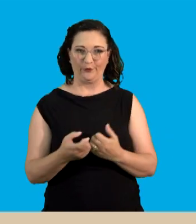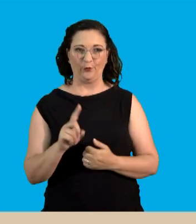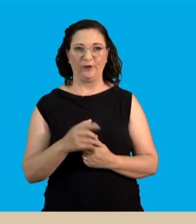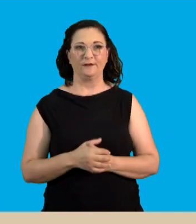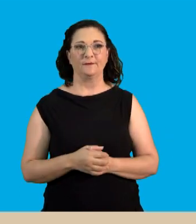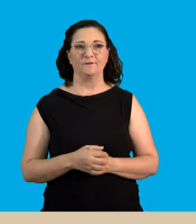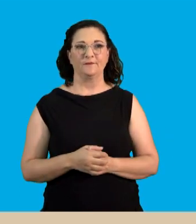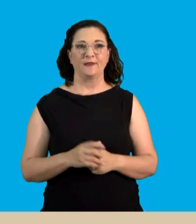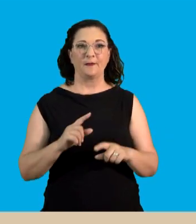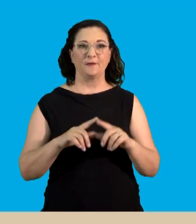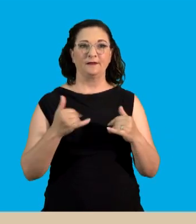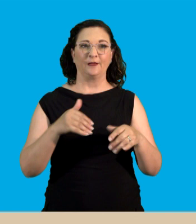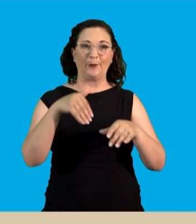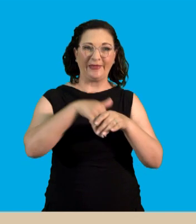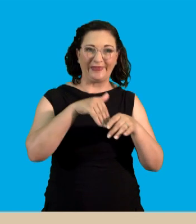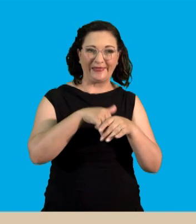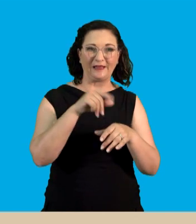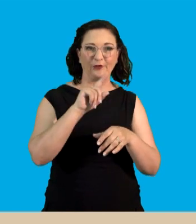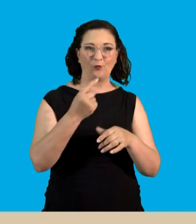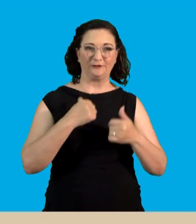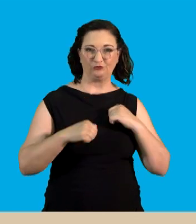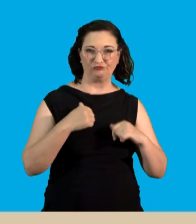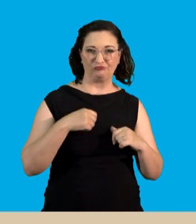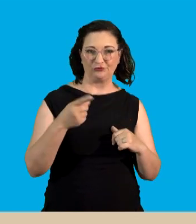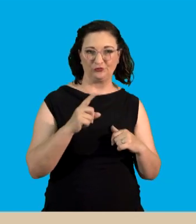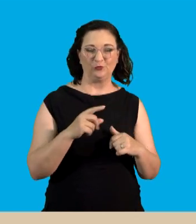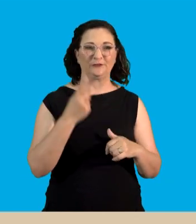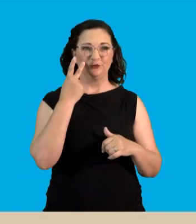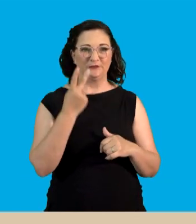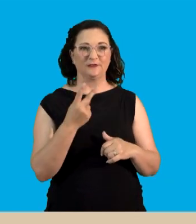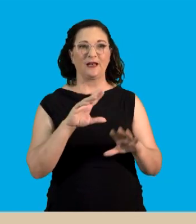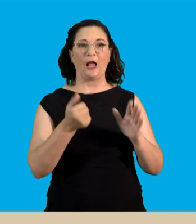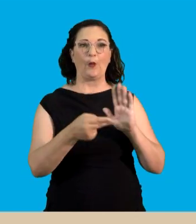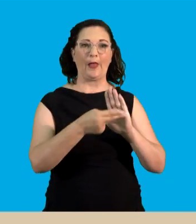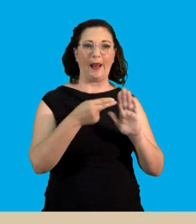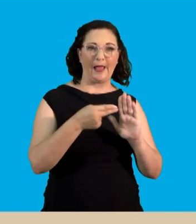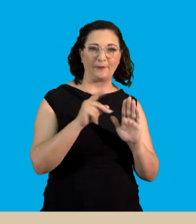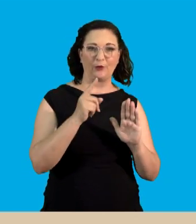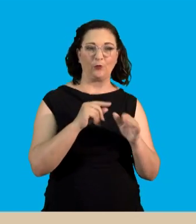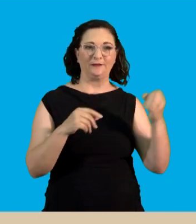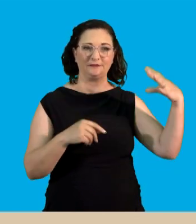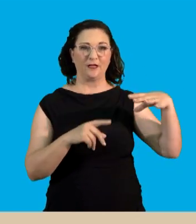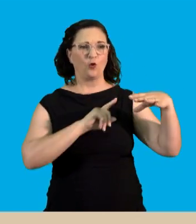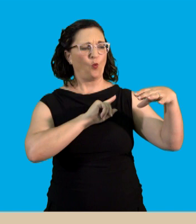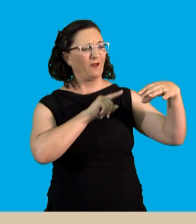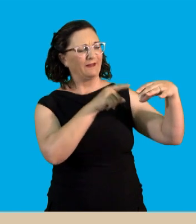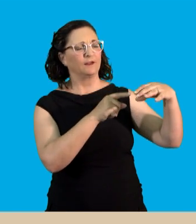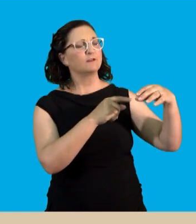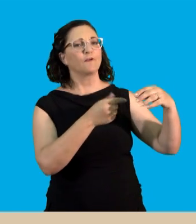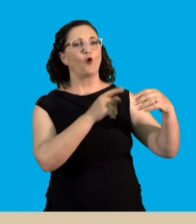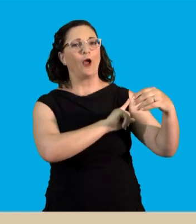takes place inside the sun, how to label the structure of the sun, and why the sun is the main source of